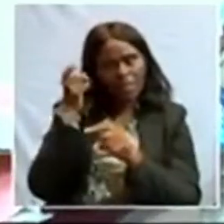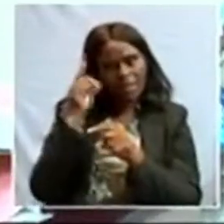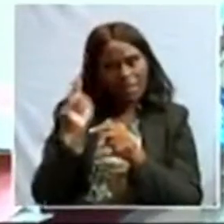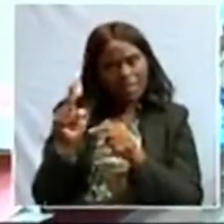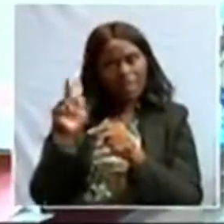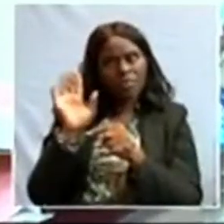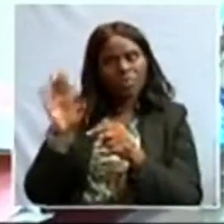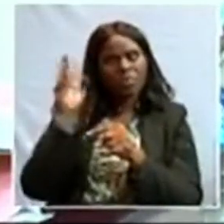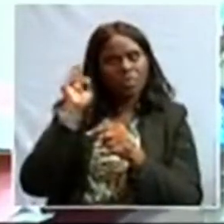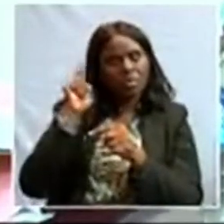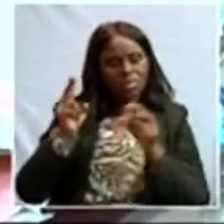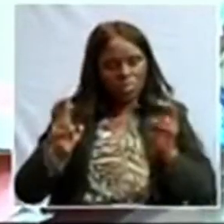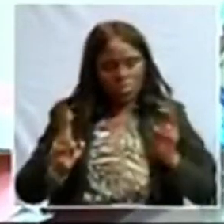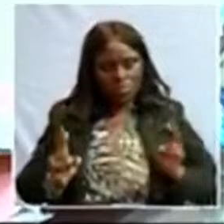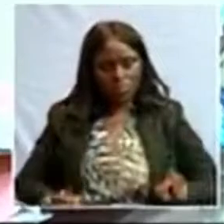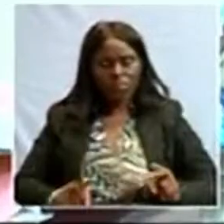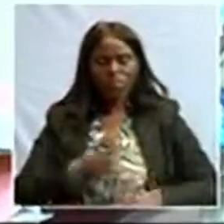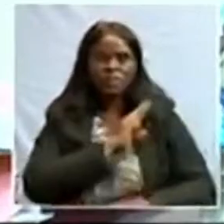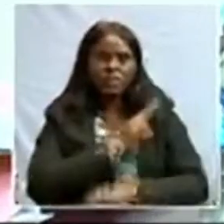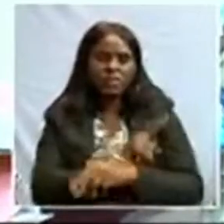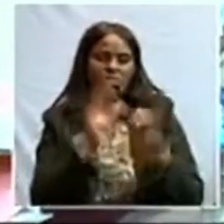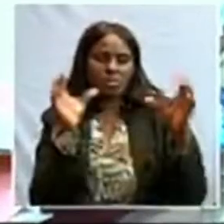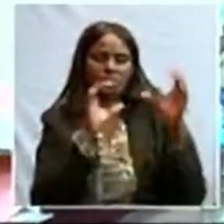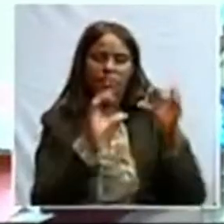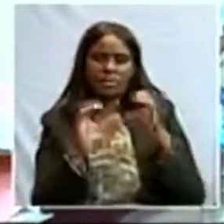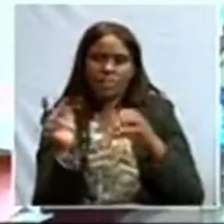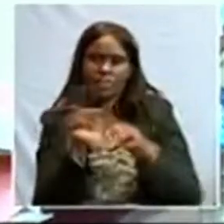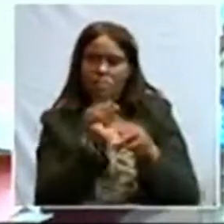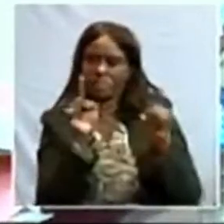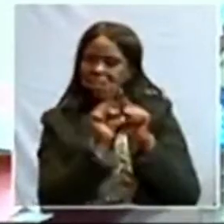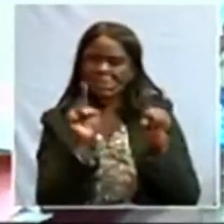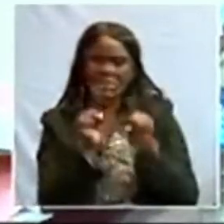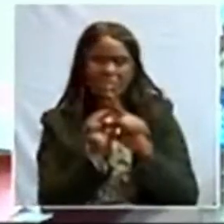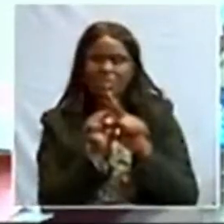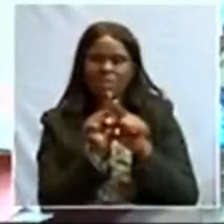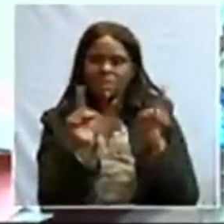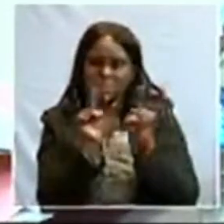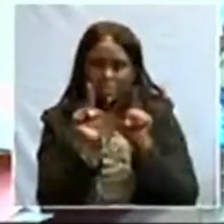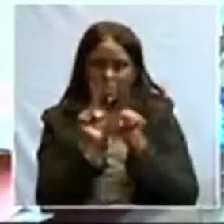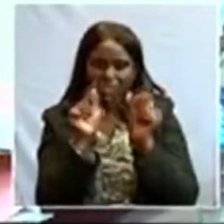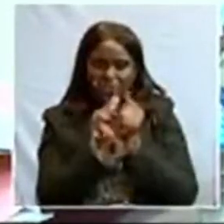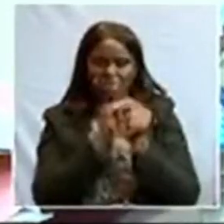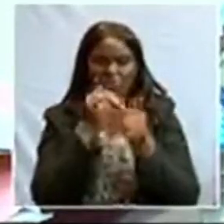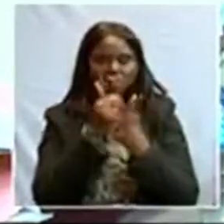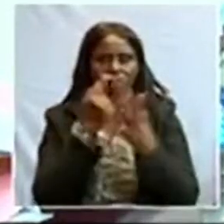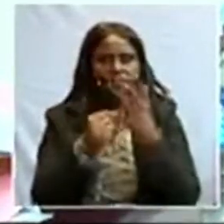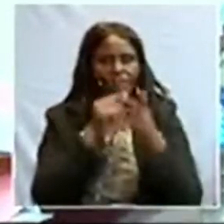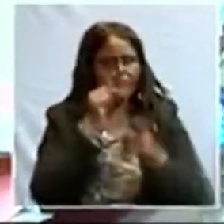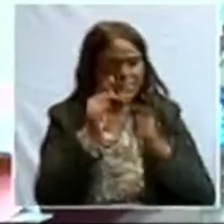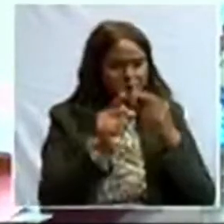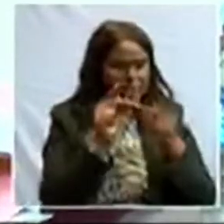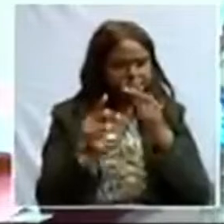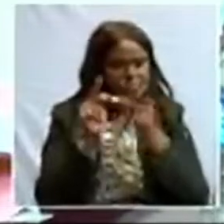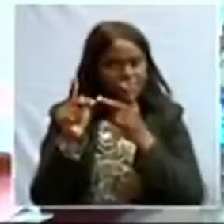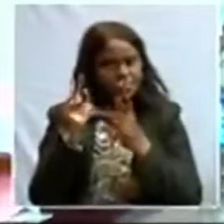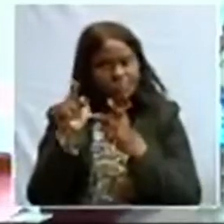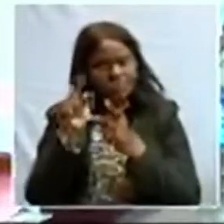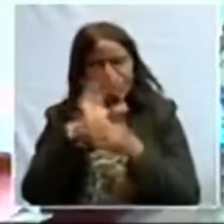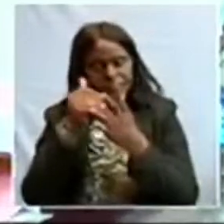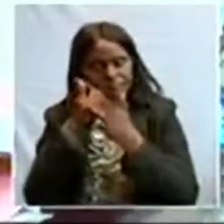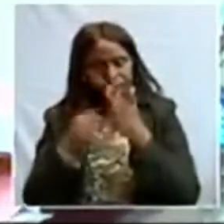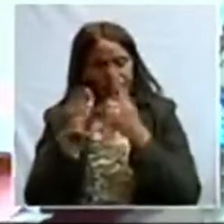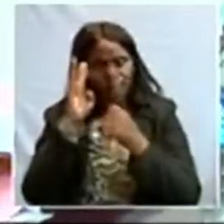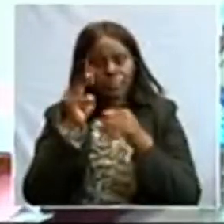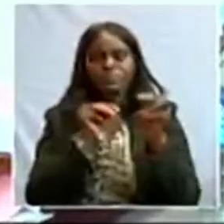the background of the human resource management committees is that similarly with the devolution process, these functions will eventually all